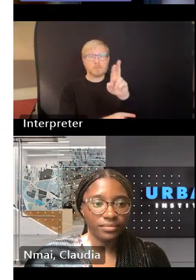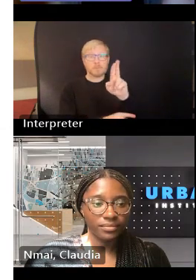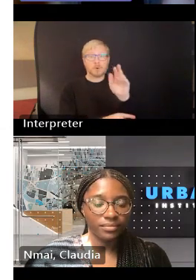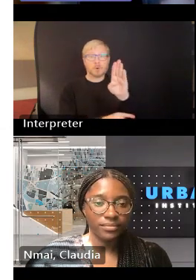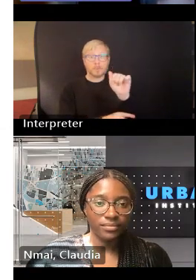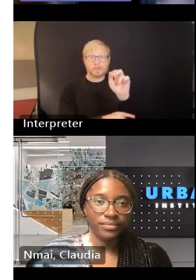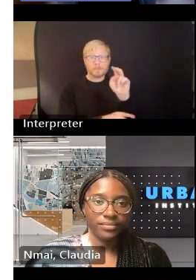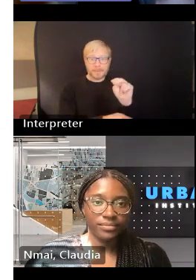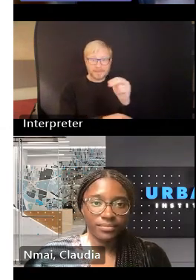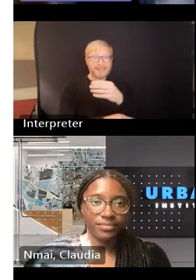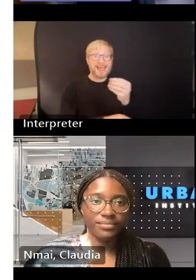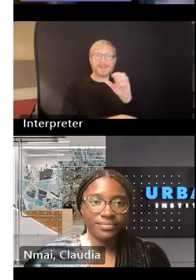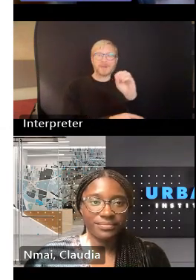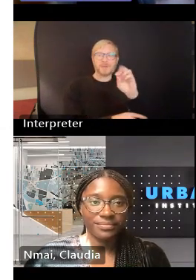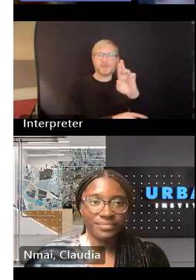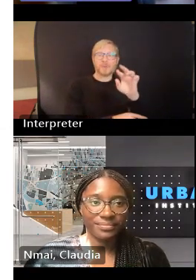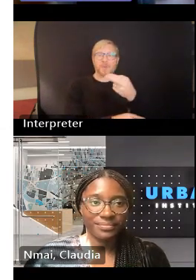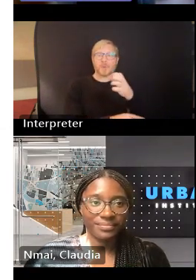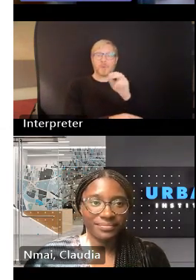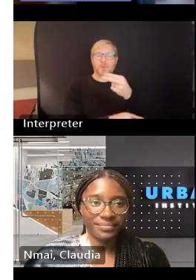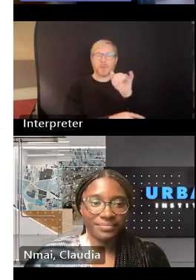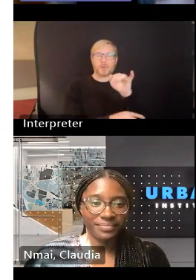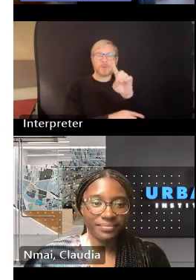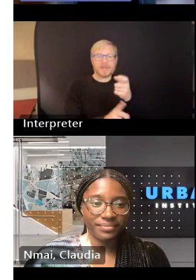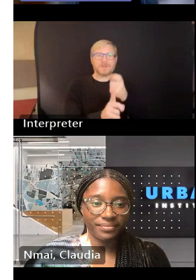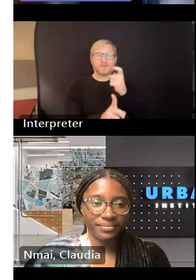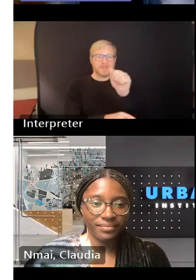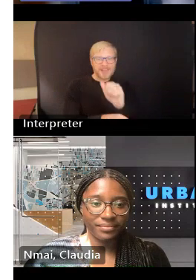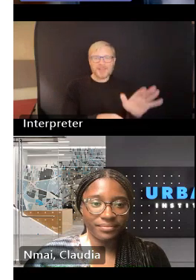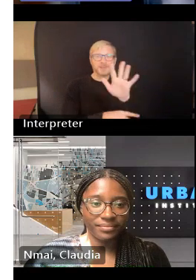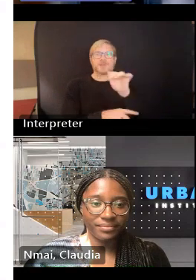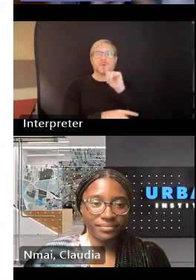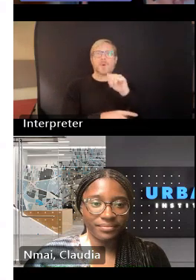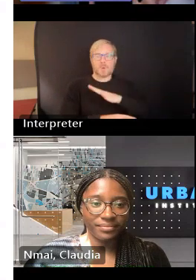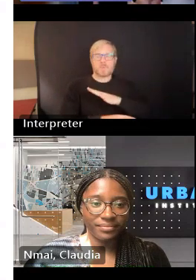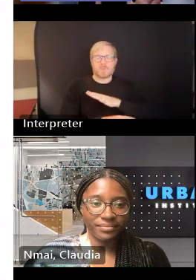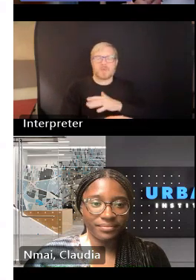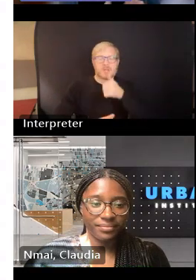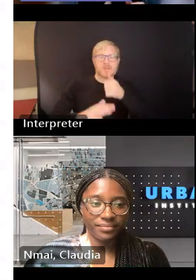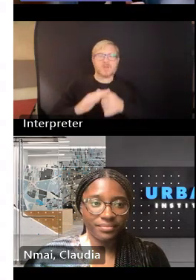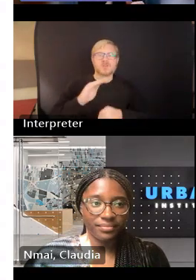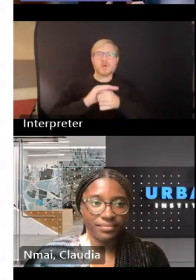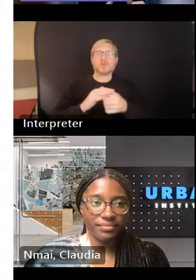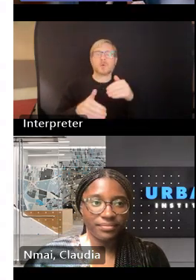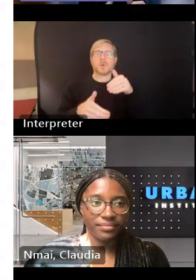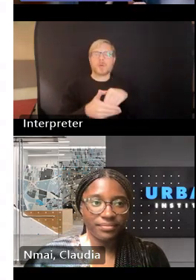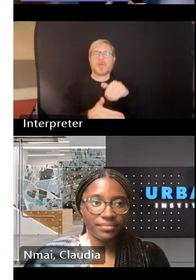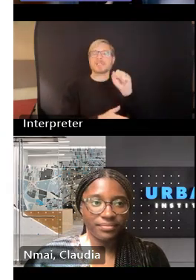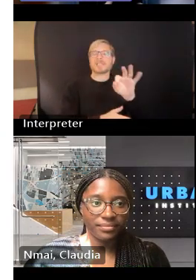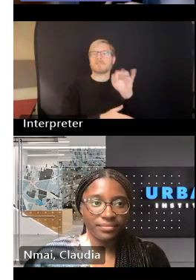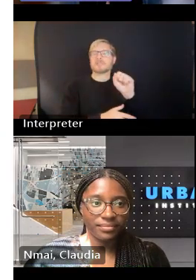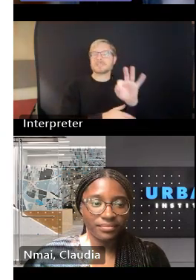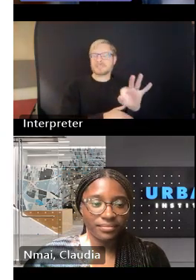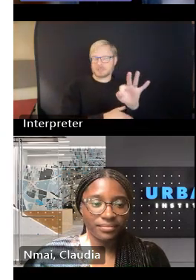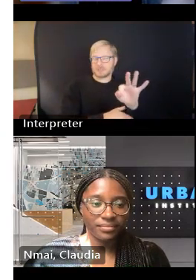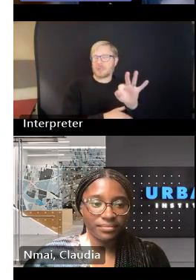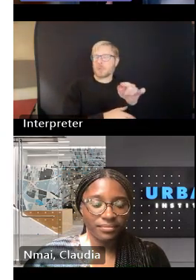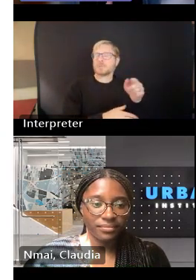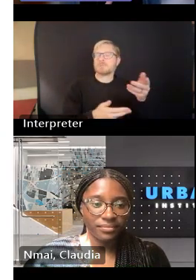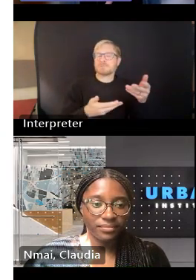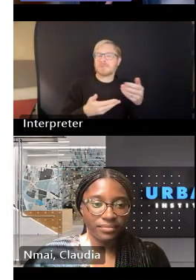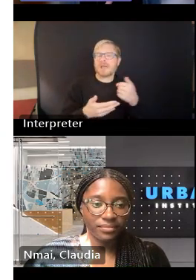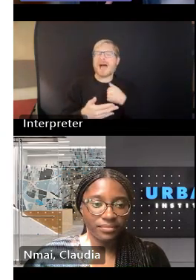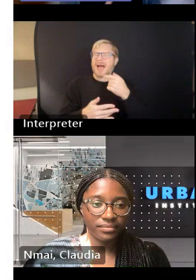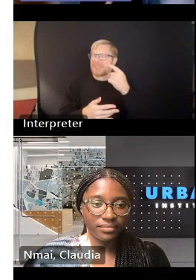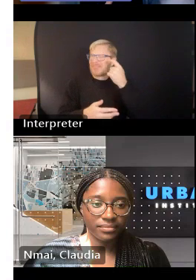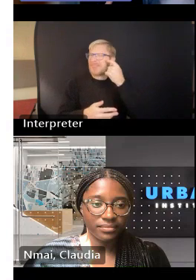partners, Orchid, who's from the Asian Women's Shelter in San Francisco. I believe there were some bios when you registered for this, so I don't